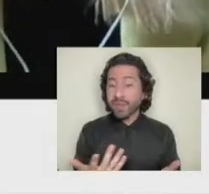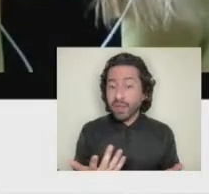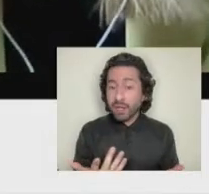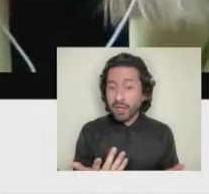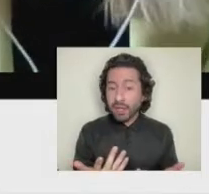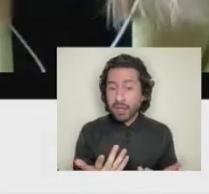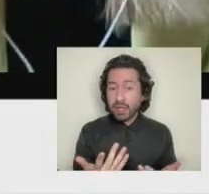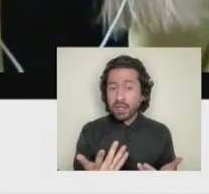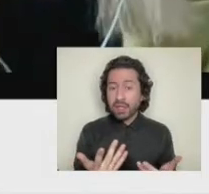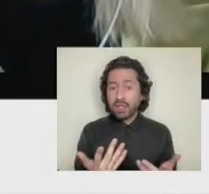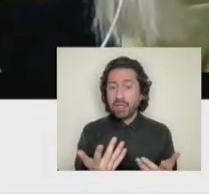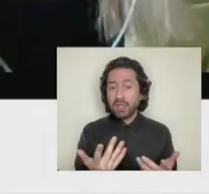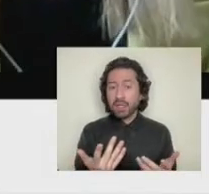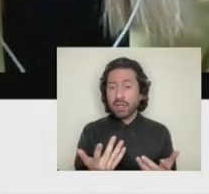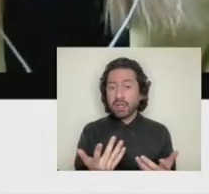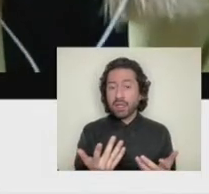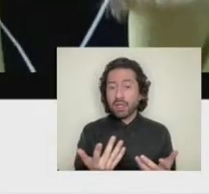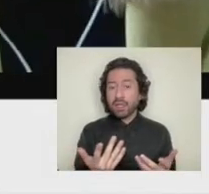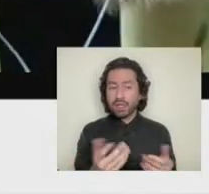the